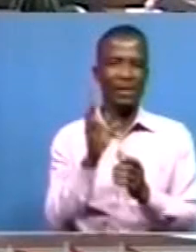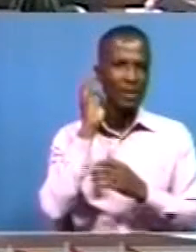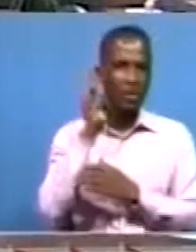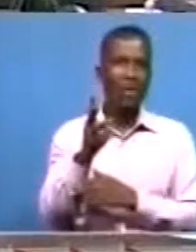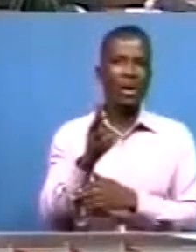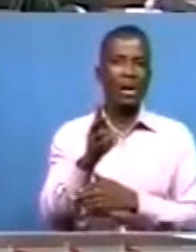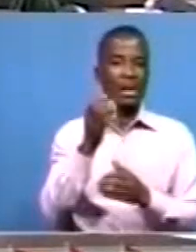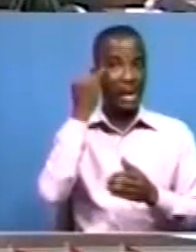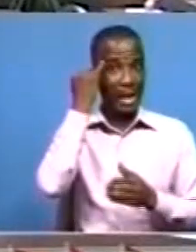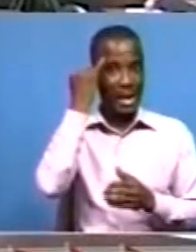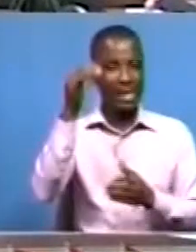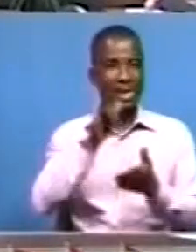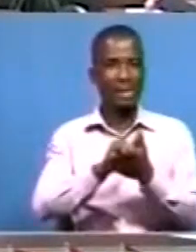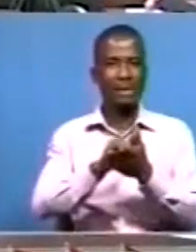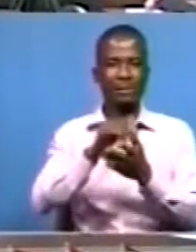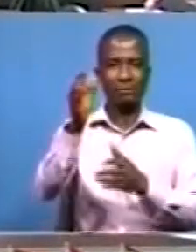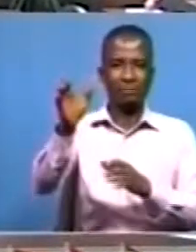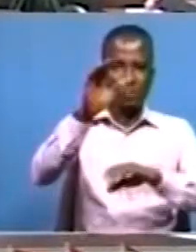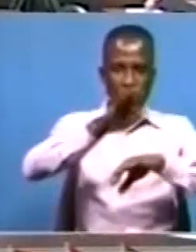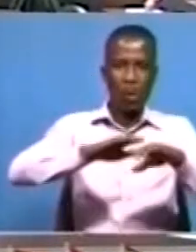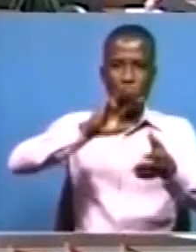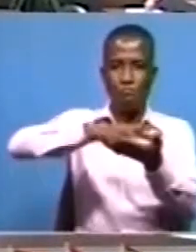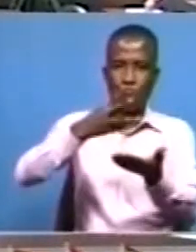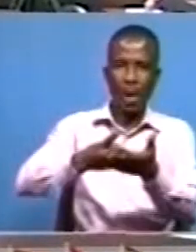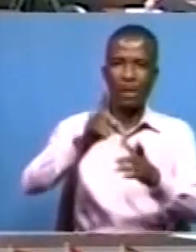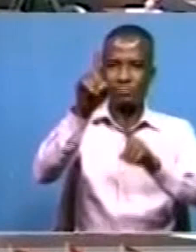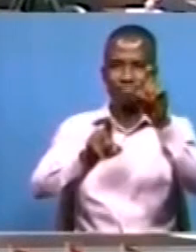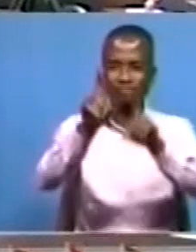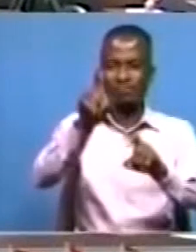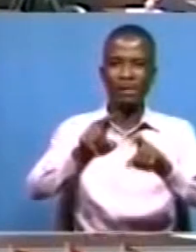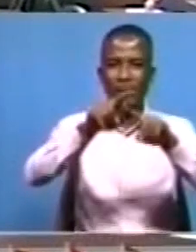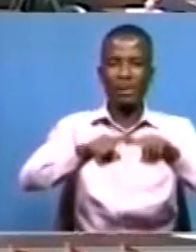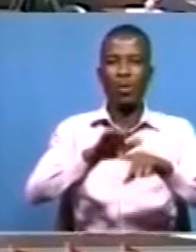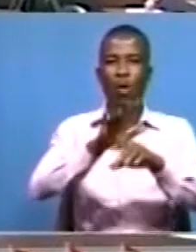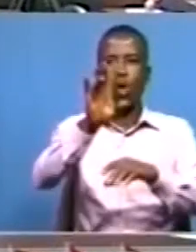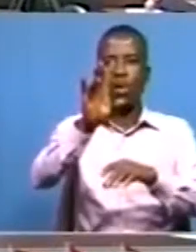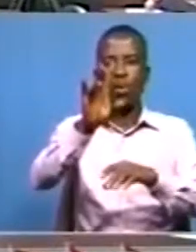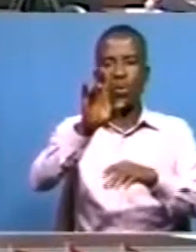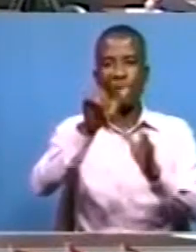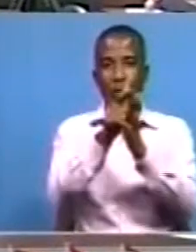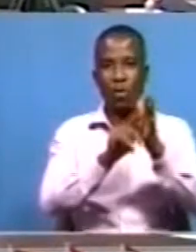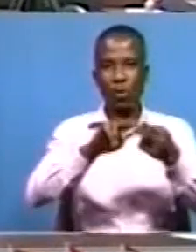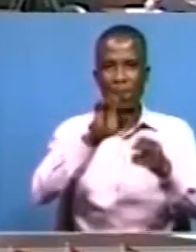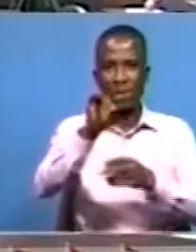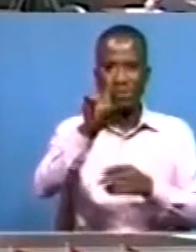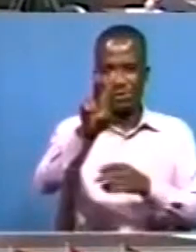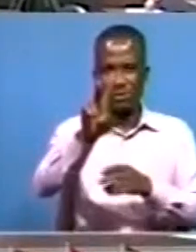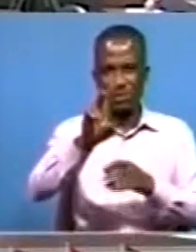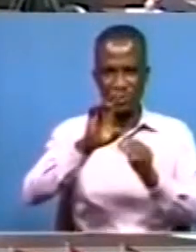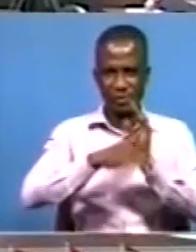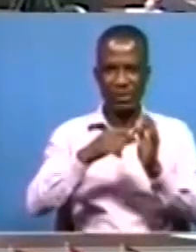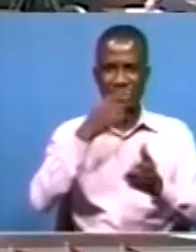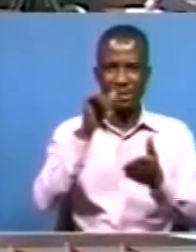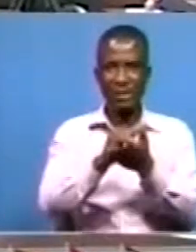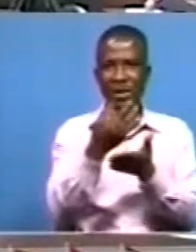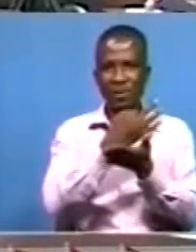the intention of petitioner to call her as an adverse witness pursuant to Section 72 of the Evidence Act. Counsel for petitioner